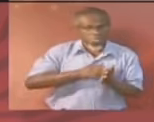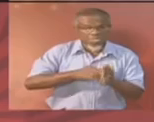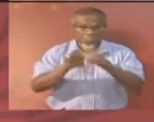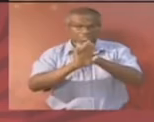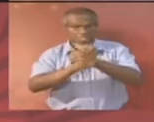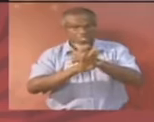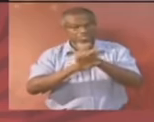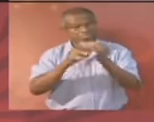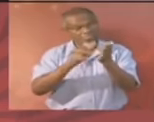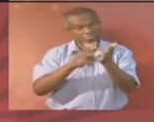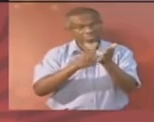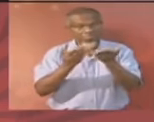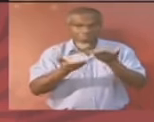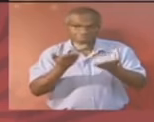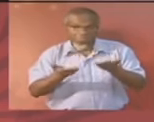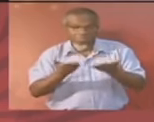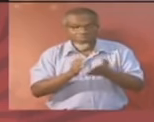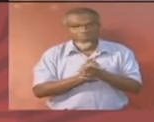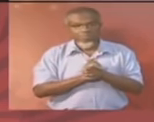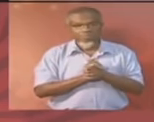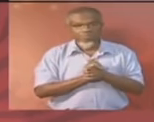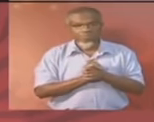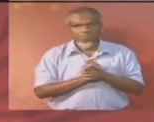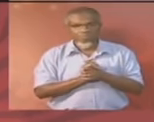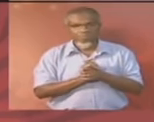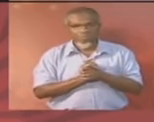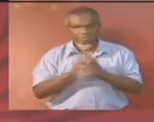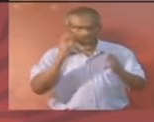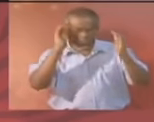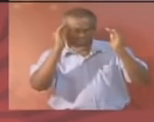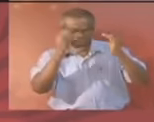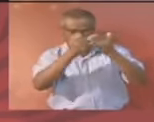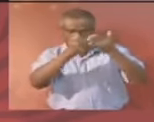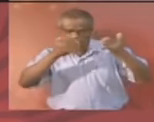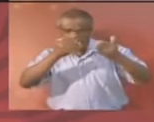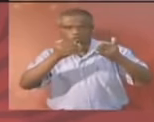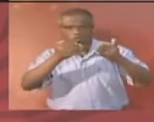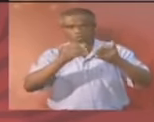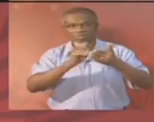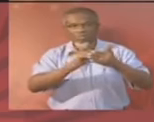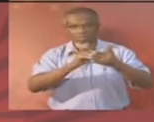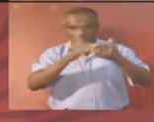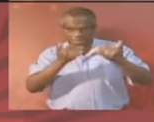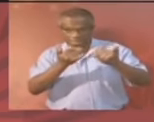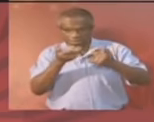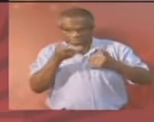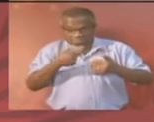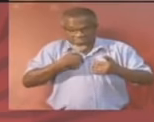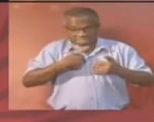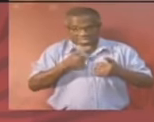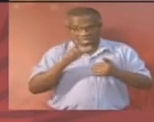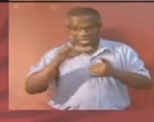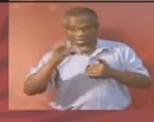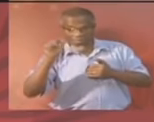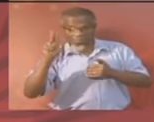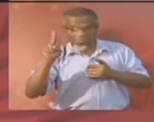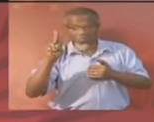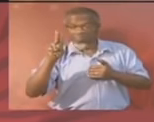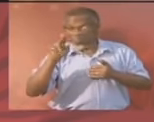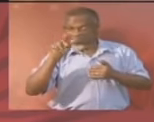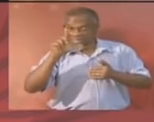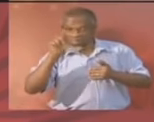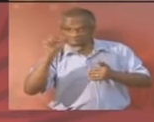was produced against a previous lineage. So in my lab at the University of the West Indies, and I want to call their names because